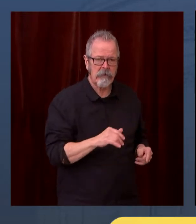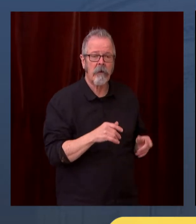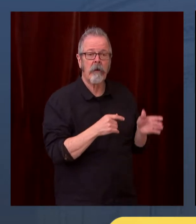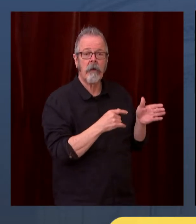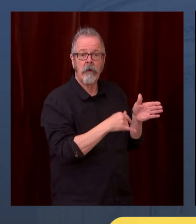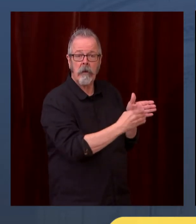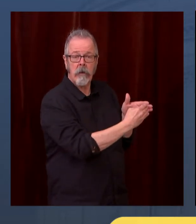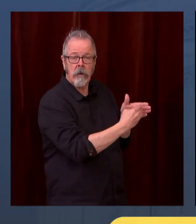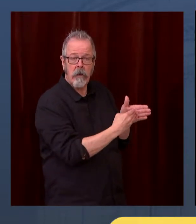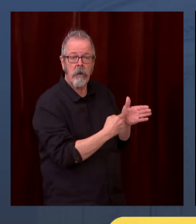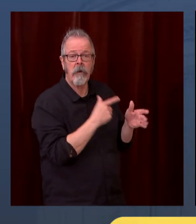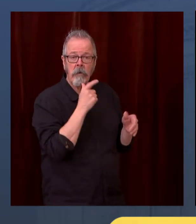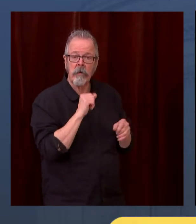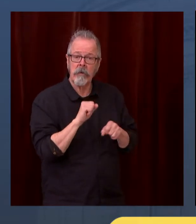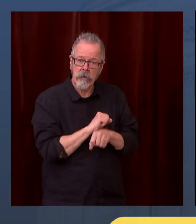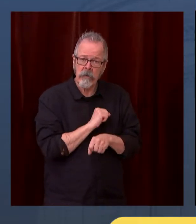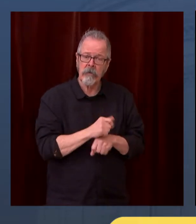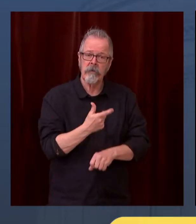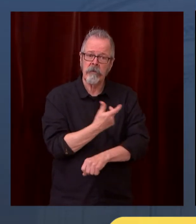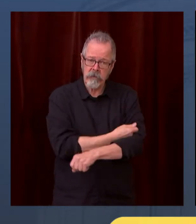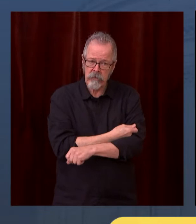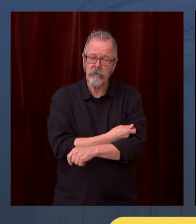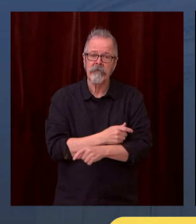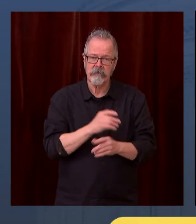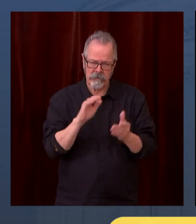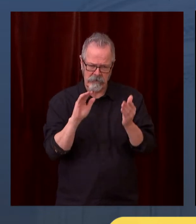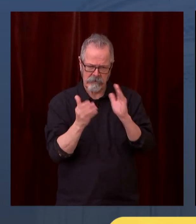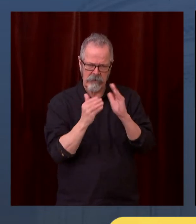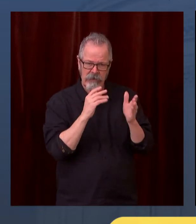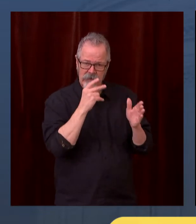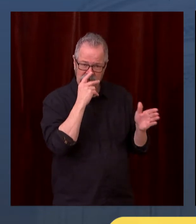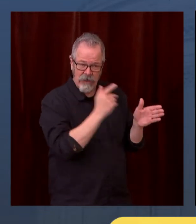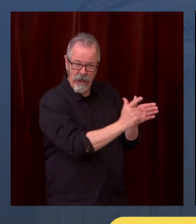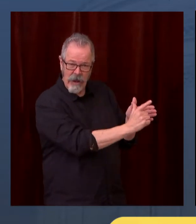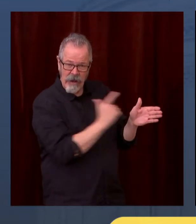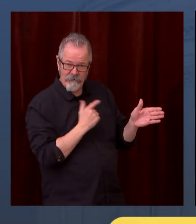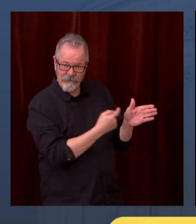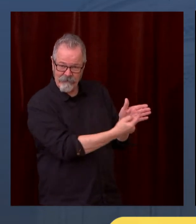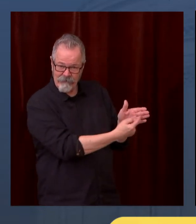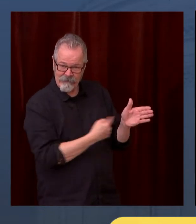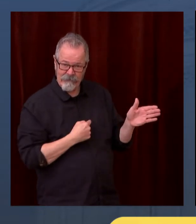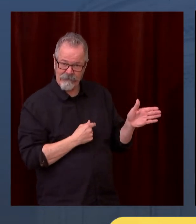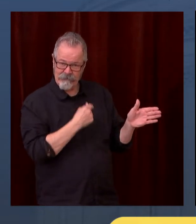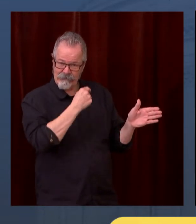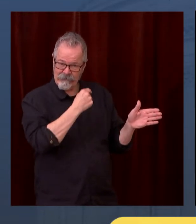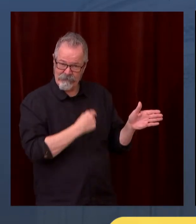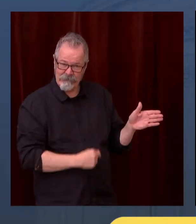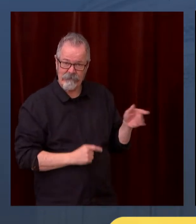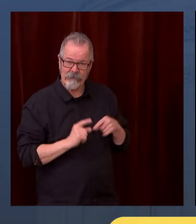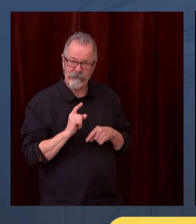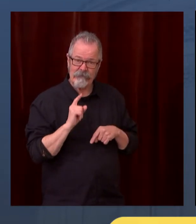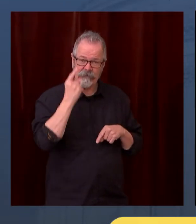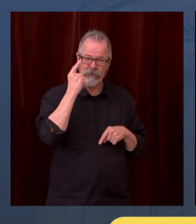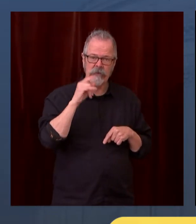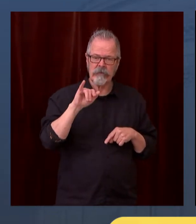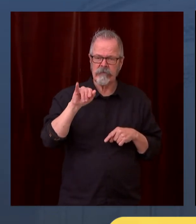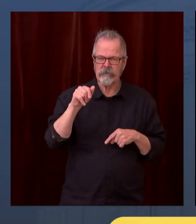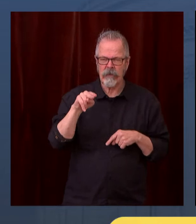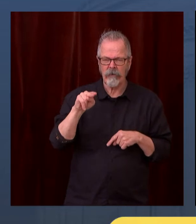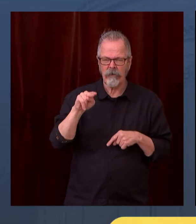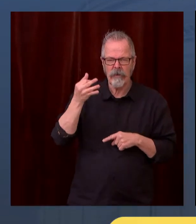gotten people's arms. The graph at the top left, the yellow bar, shows we were on January 19th. We were